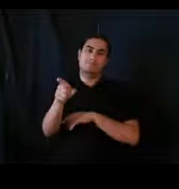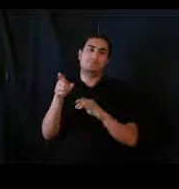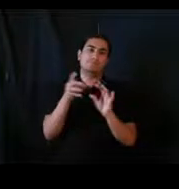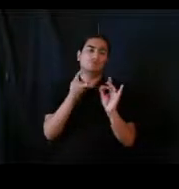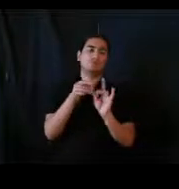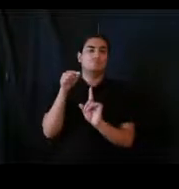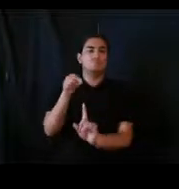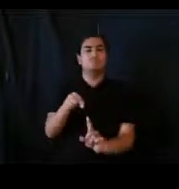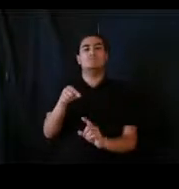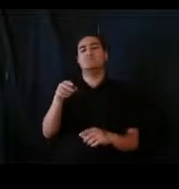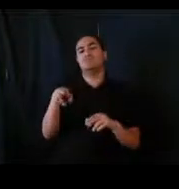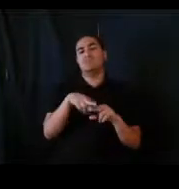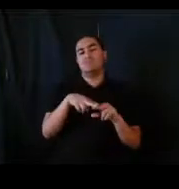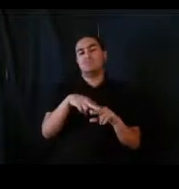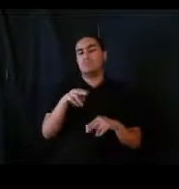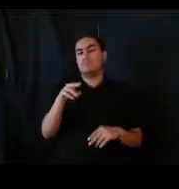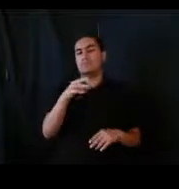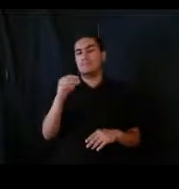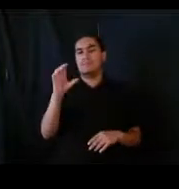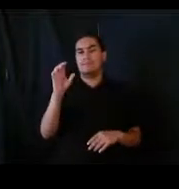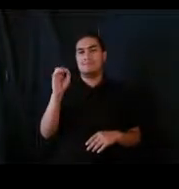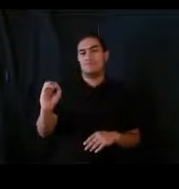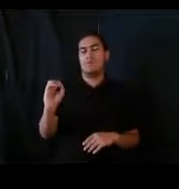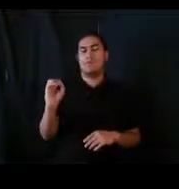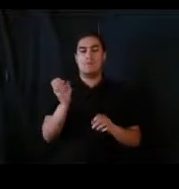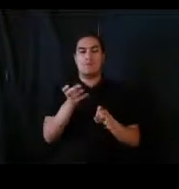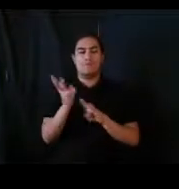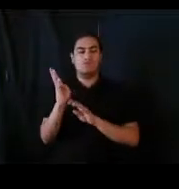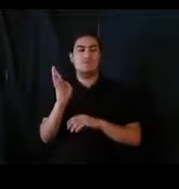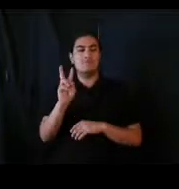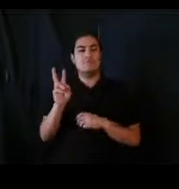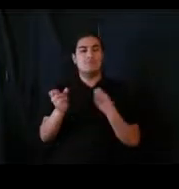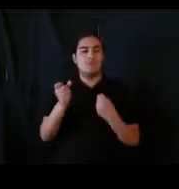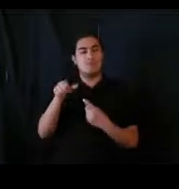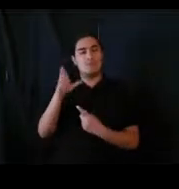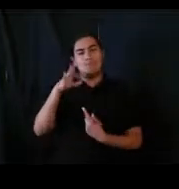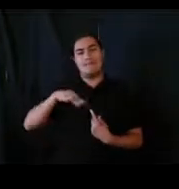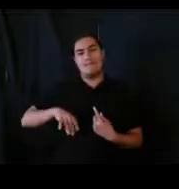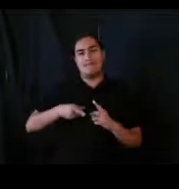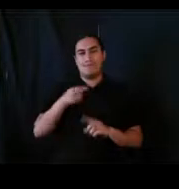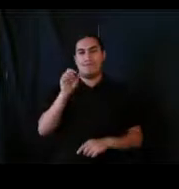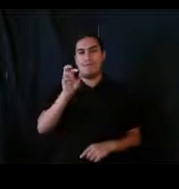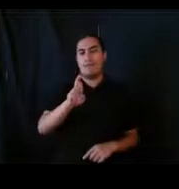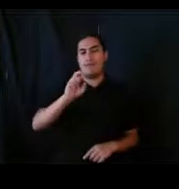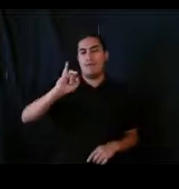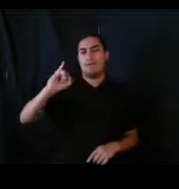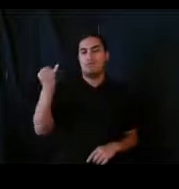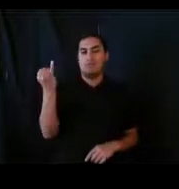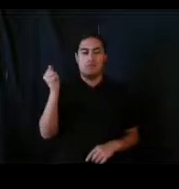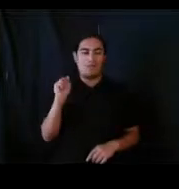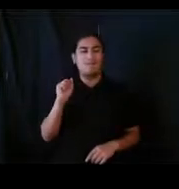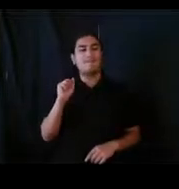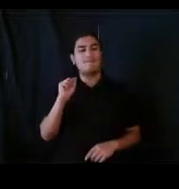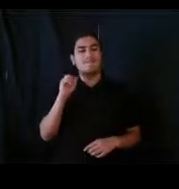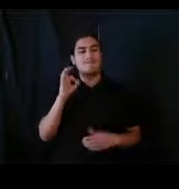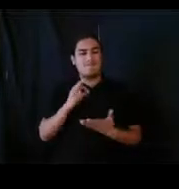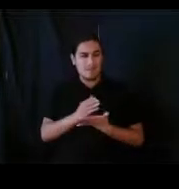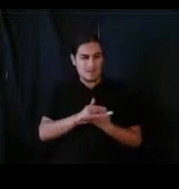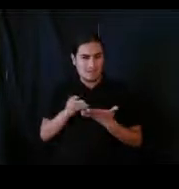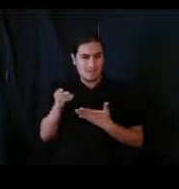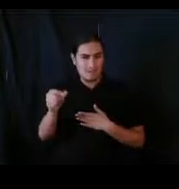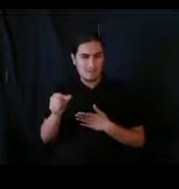transit rail ports and zero emission vehicle efforts continue to benefit from iij funding announcements you may have heard